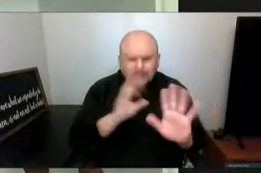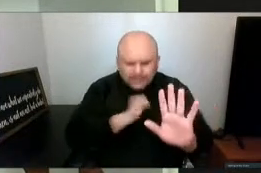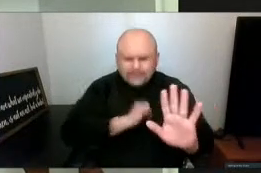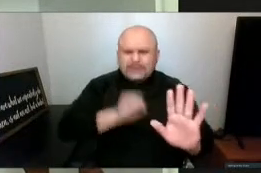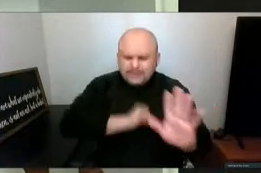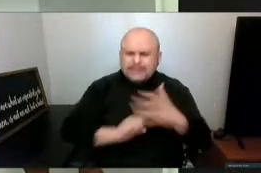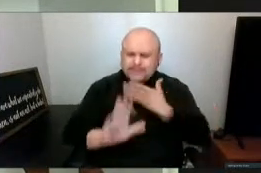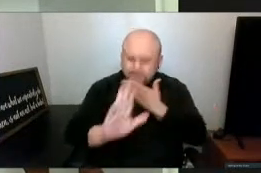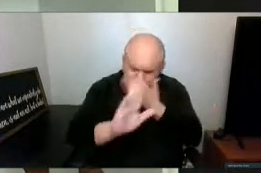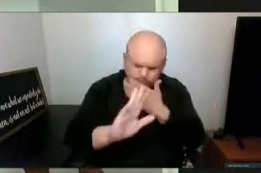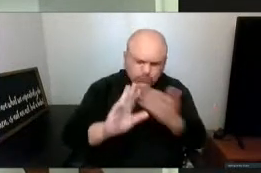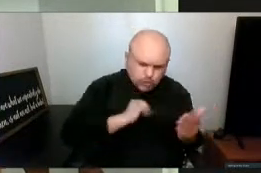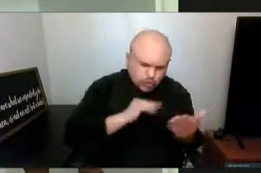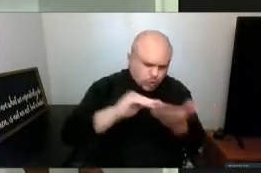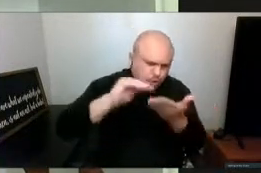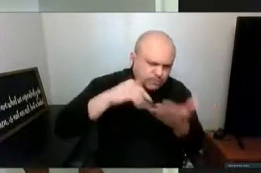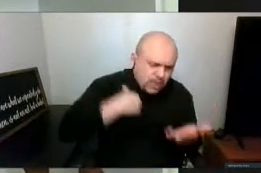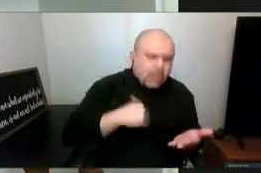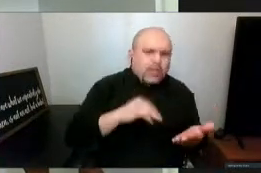services.